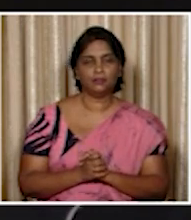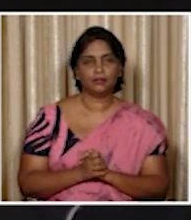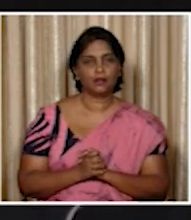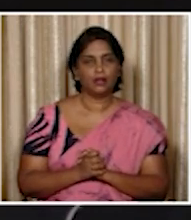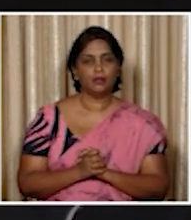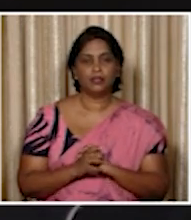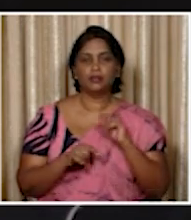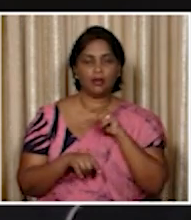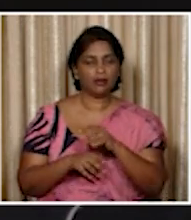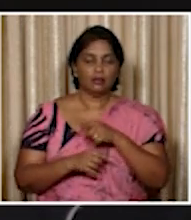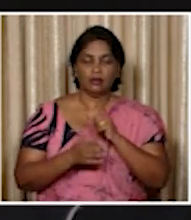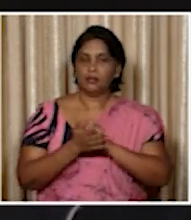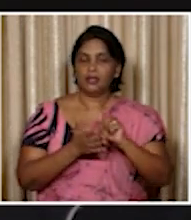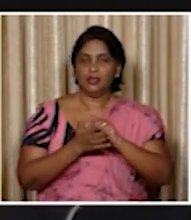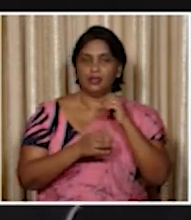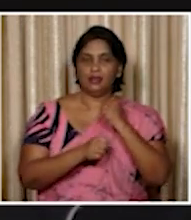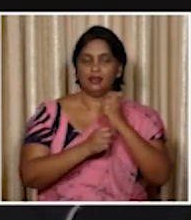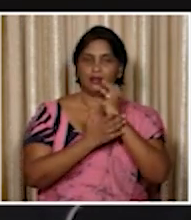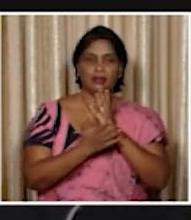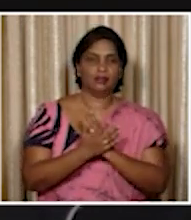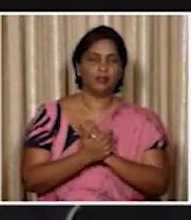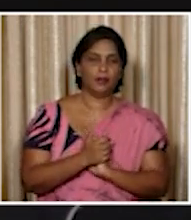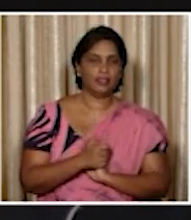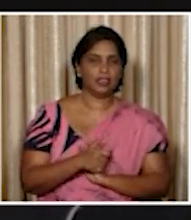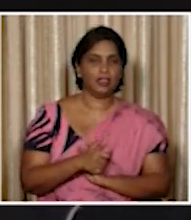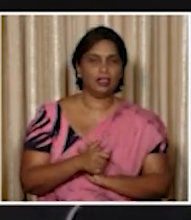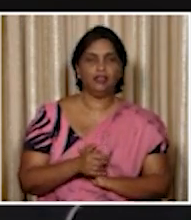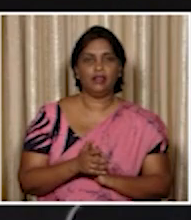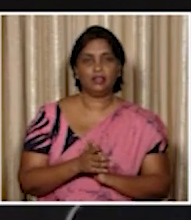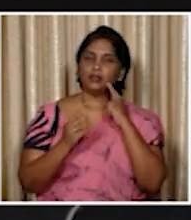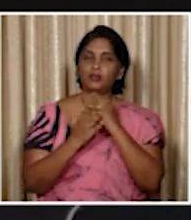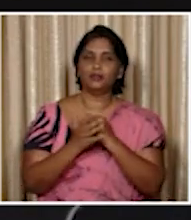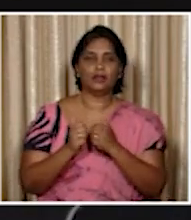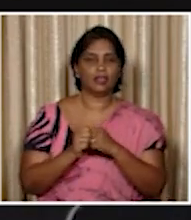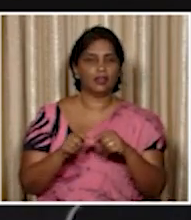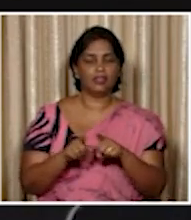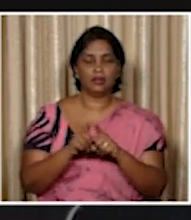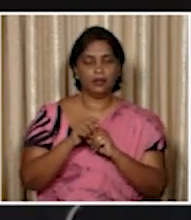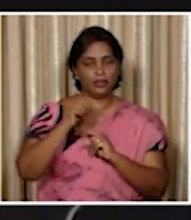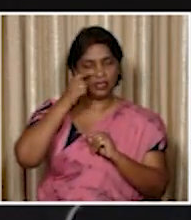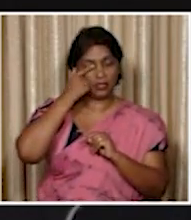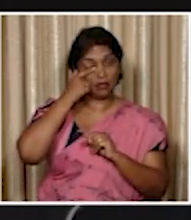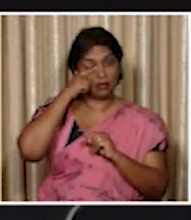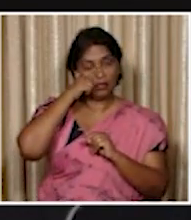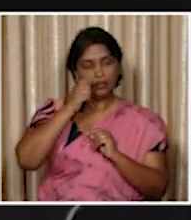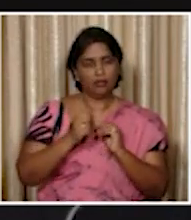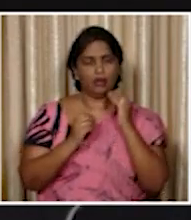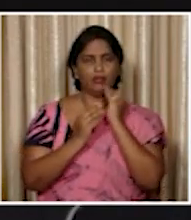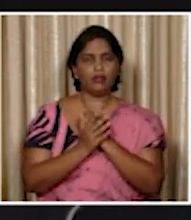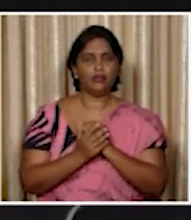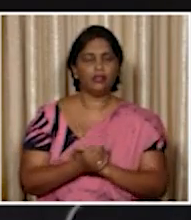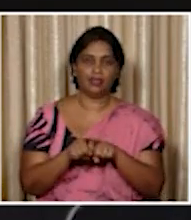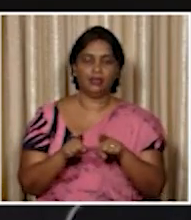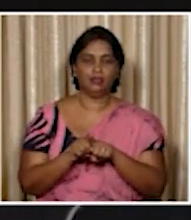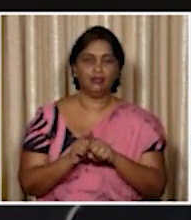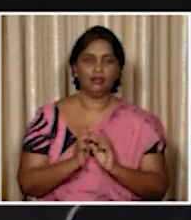concluded. This is a total violation of his constitutional duty. And this is why the opposition felt